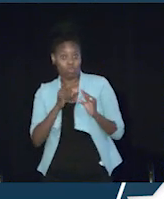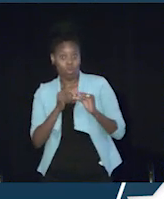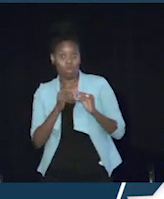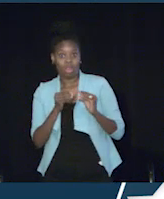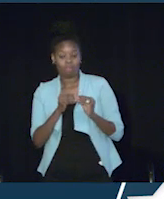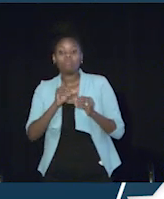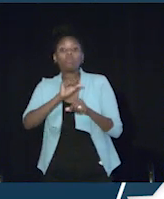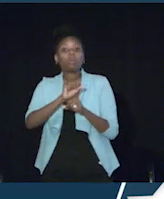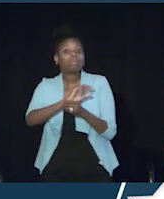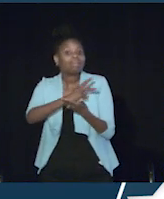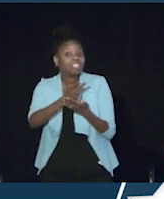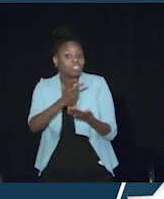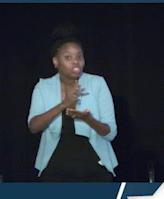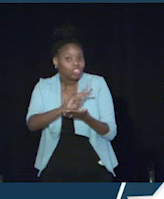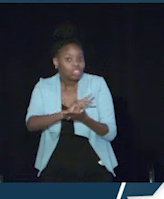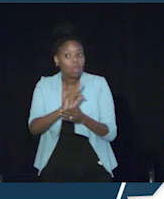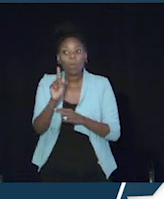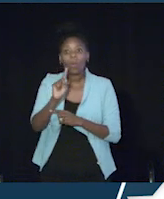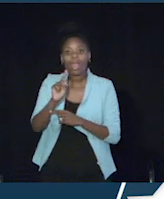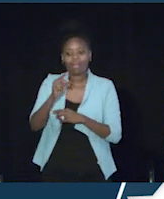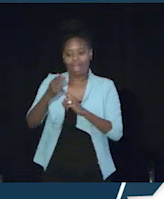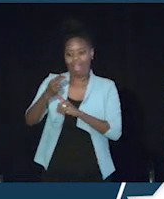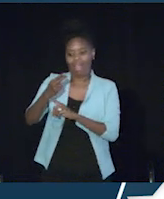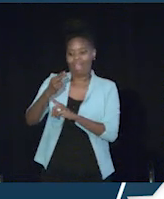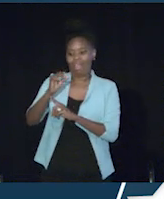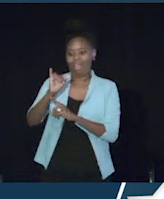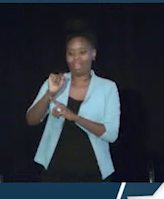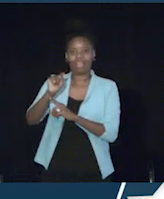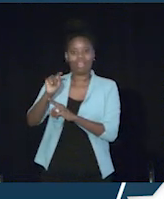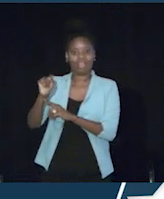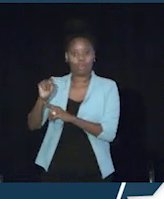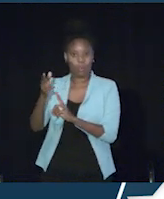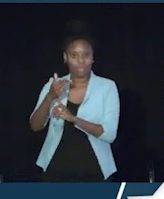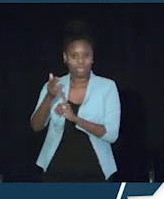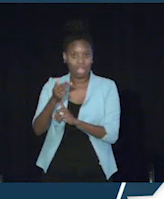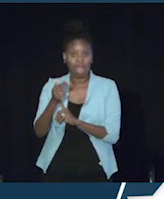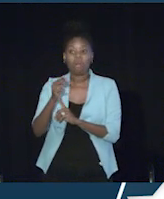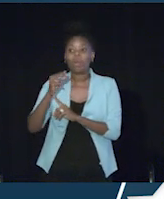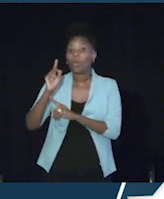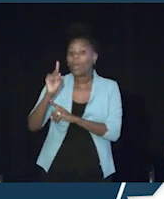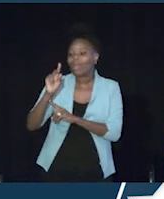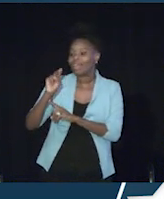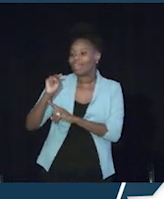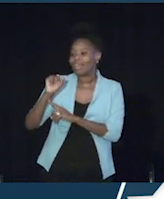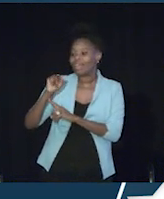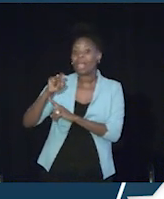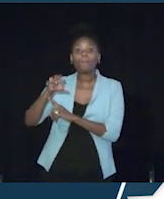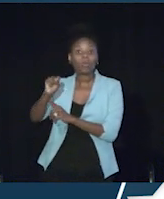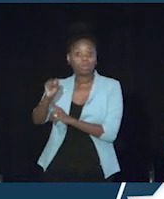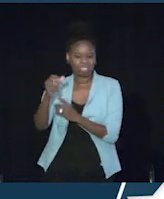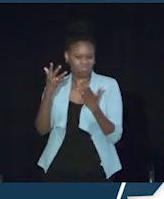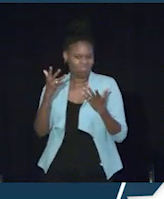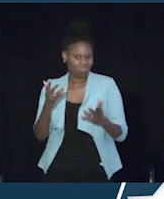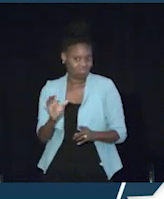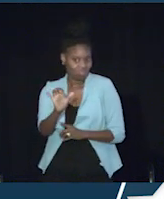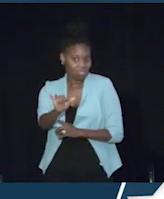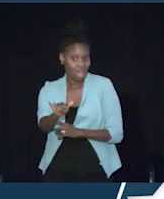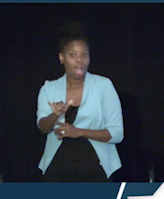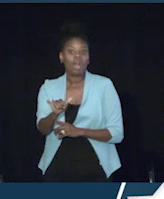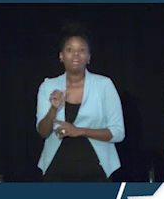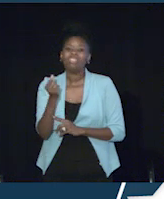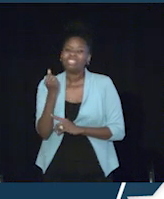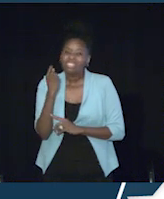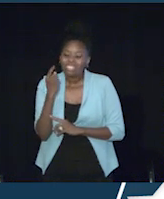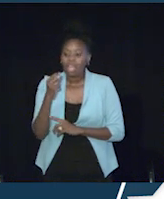at the Hyatt Hotel in Naples. Unfortunately, after some time of working in that training, Hurricane